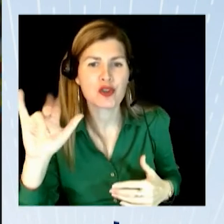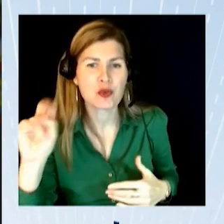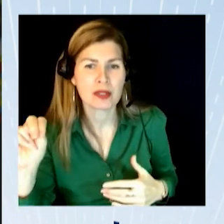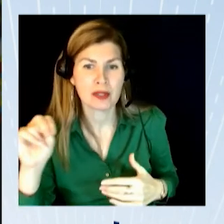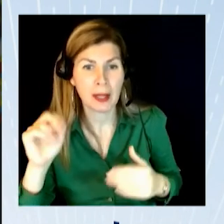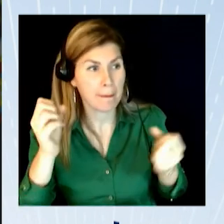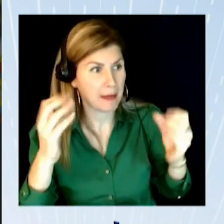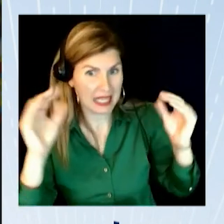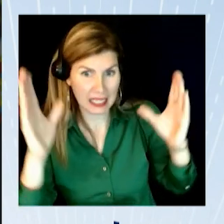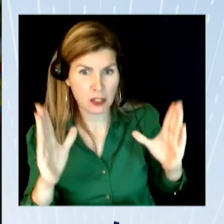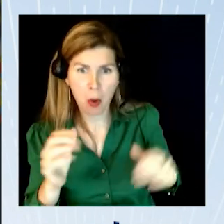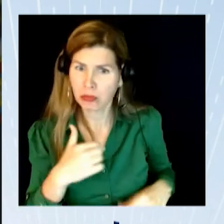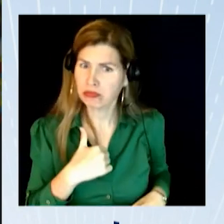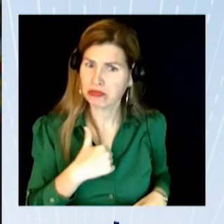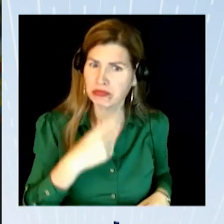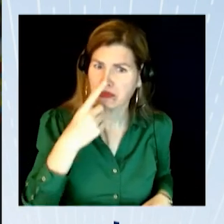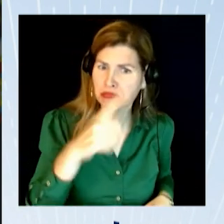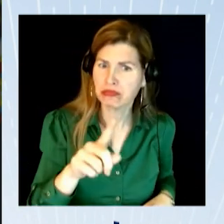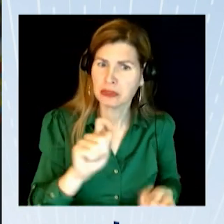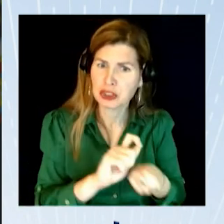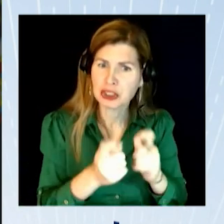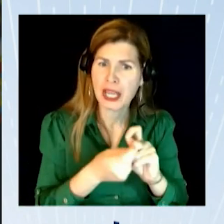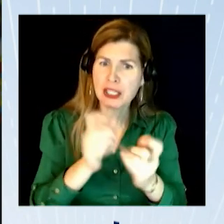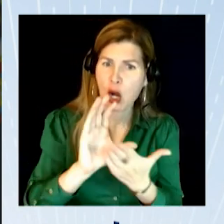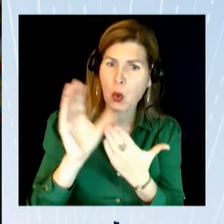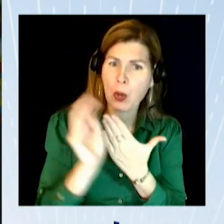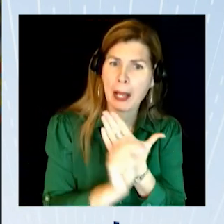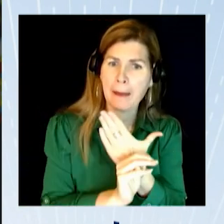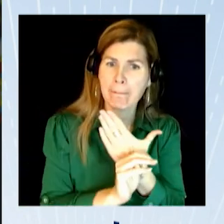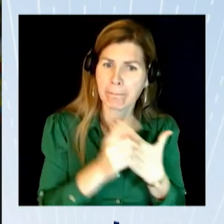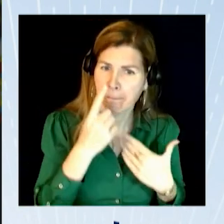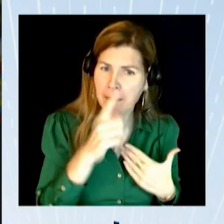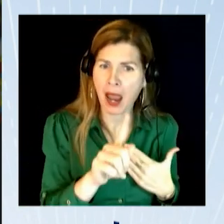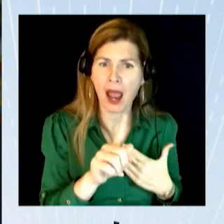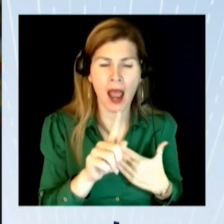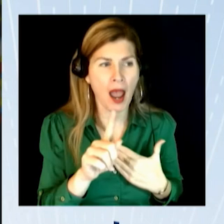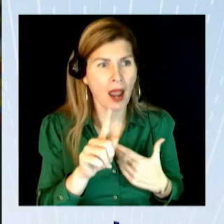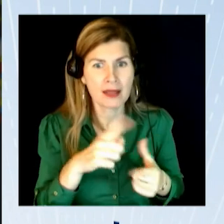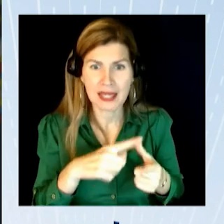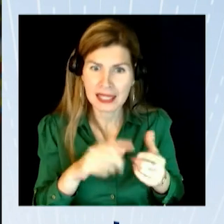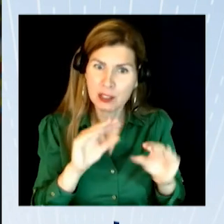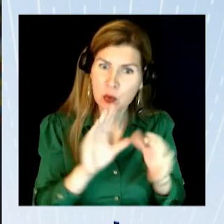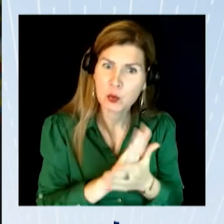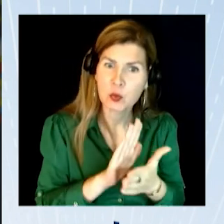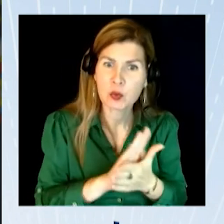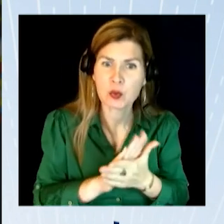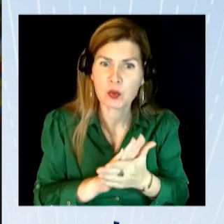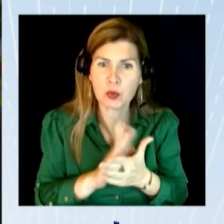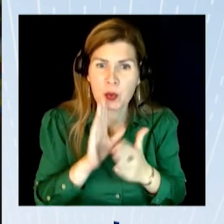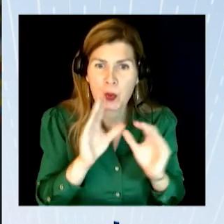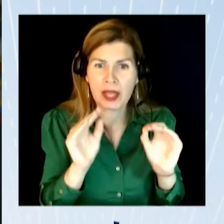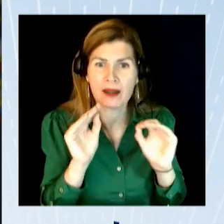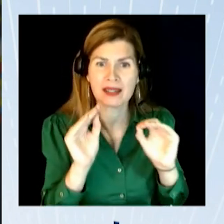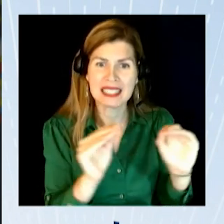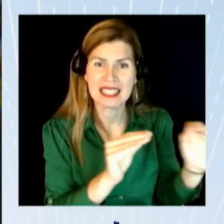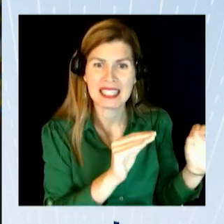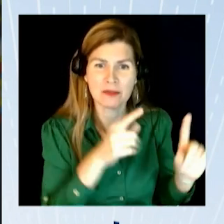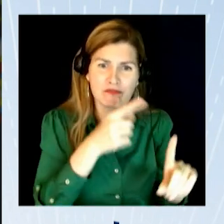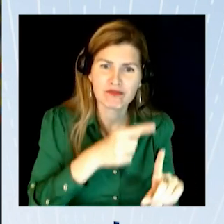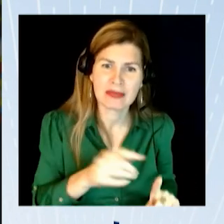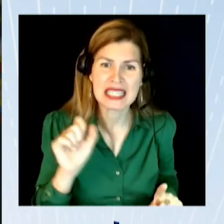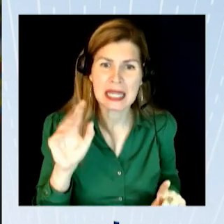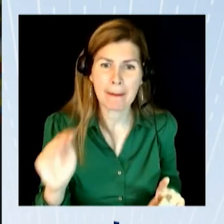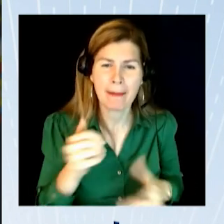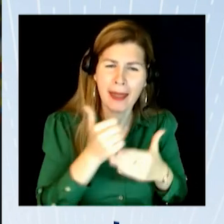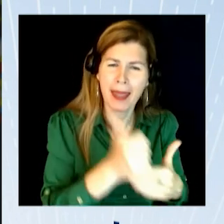we'll get involved. We'll change the curriculum, support that in the schools where we're going to be building the future workforce. It's not just about the adults